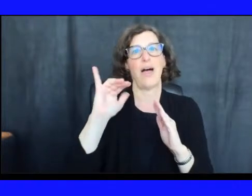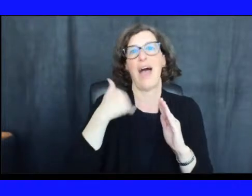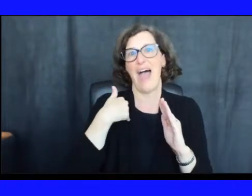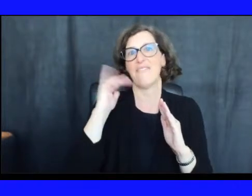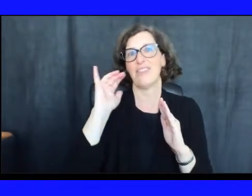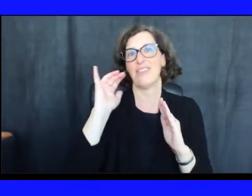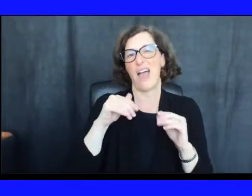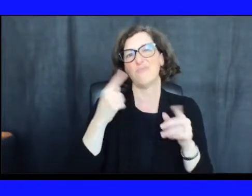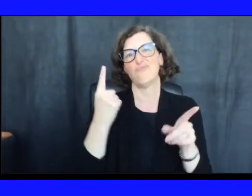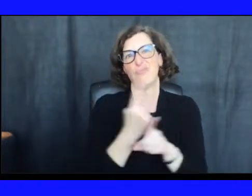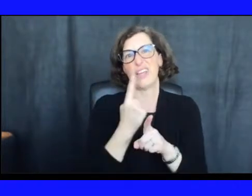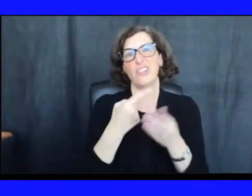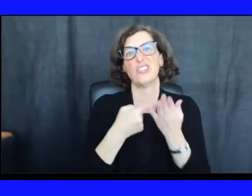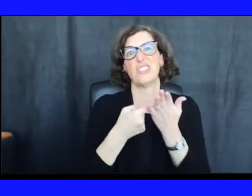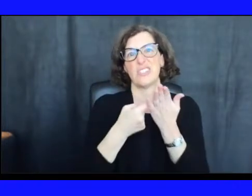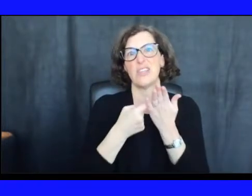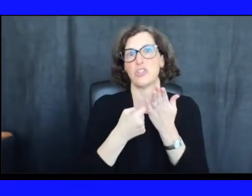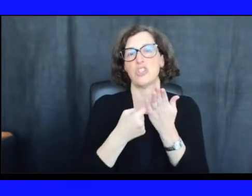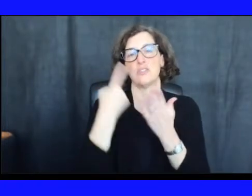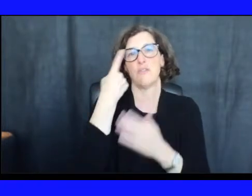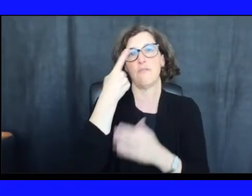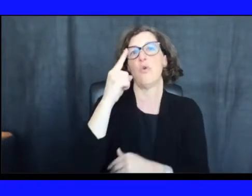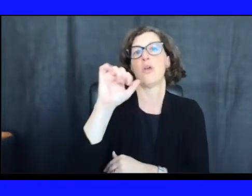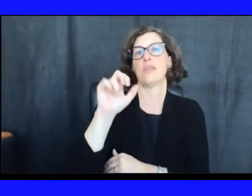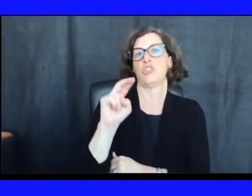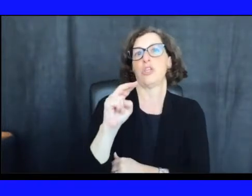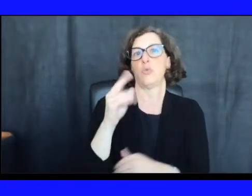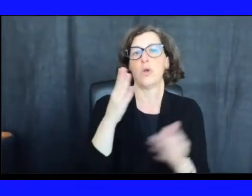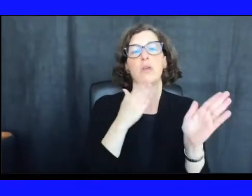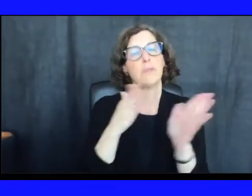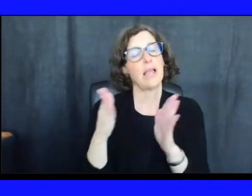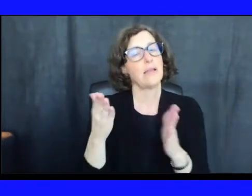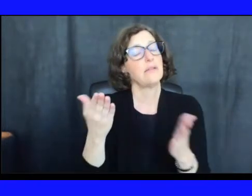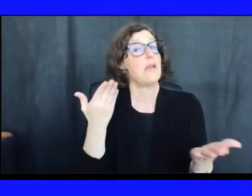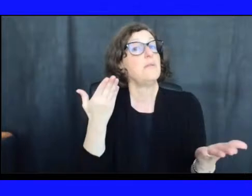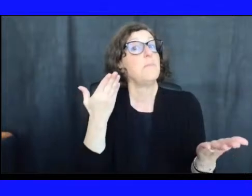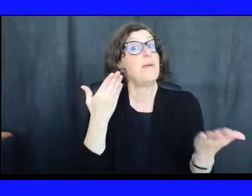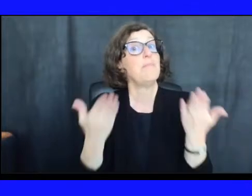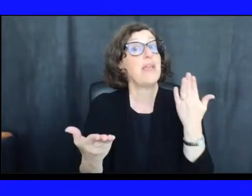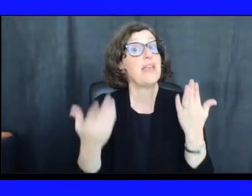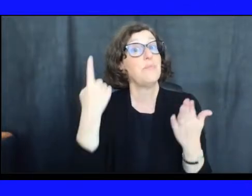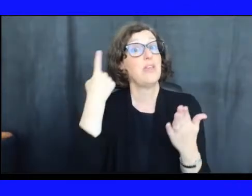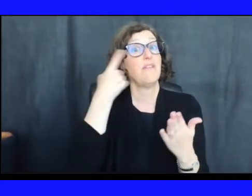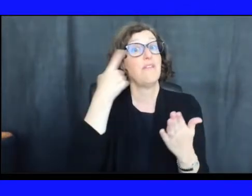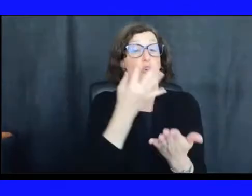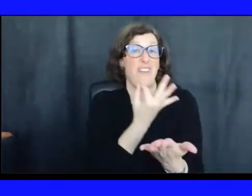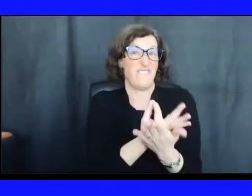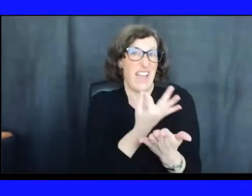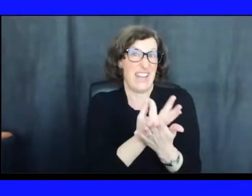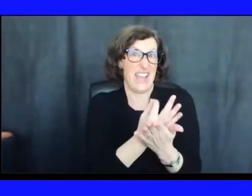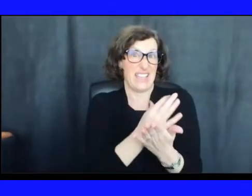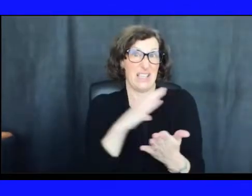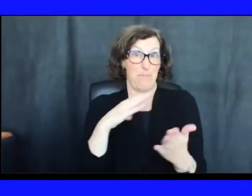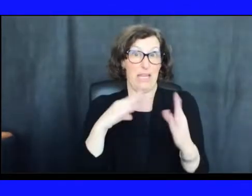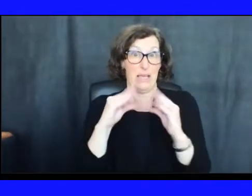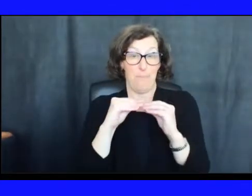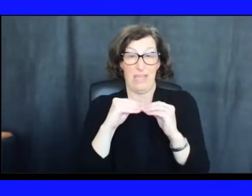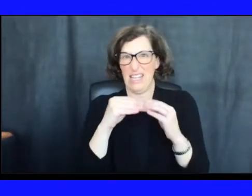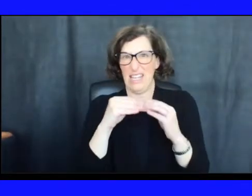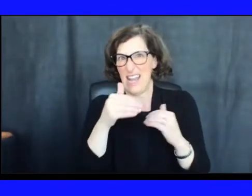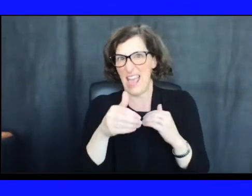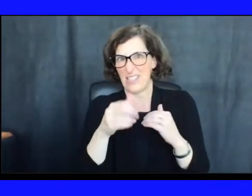Okay, that would be great. And my last is just a point that